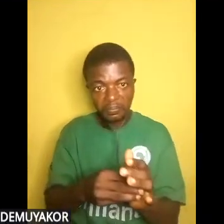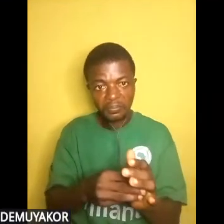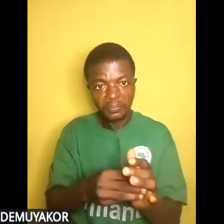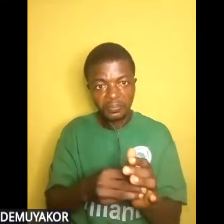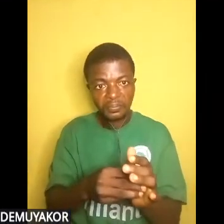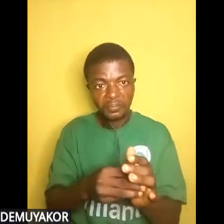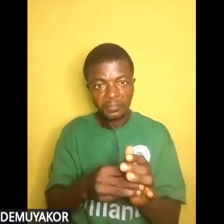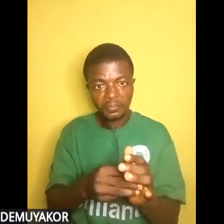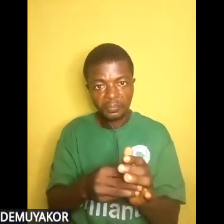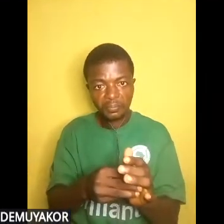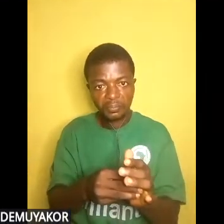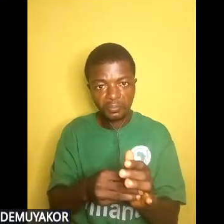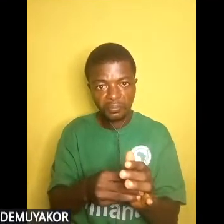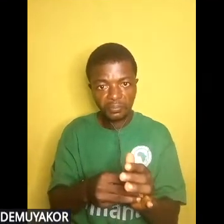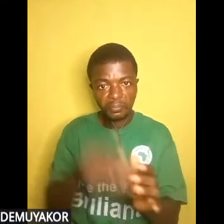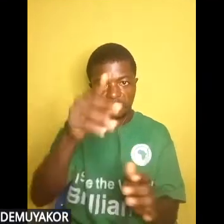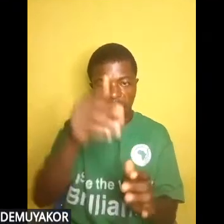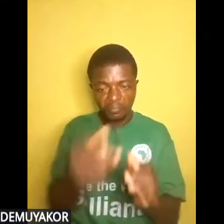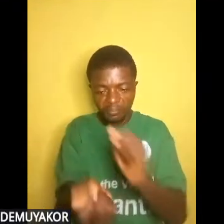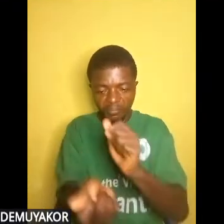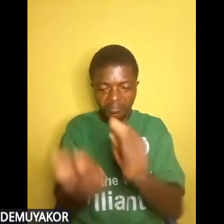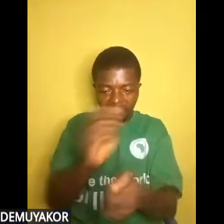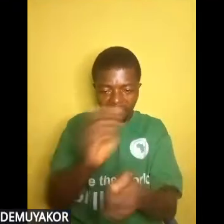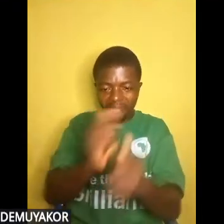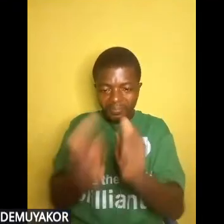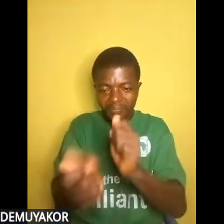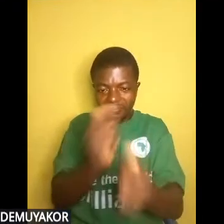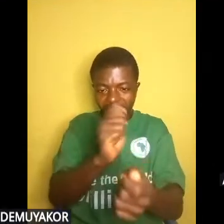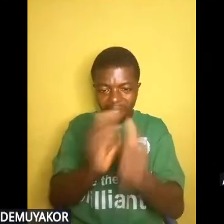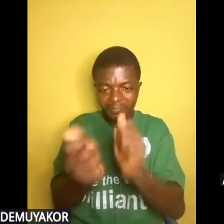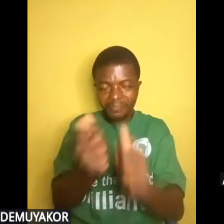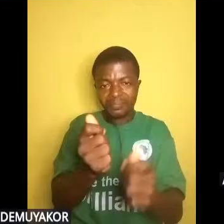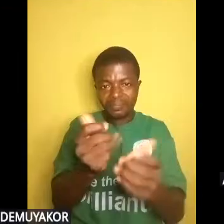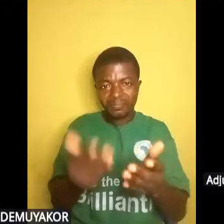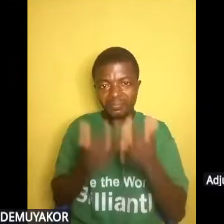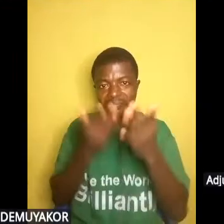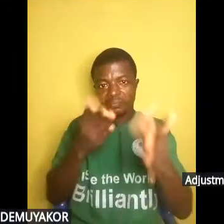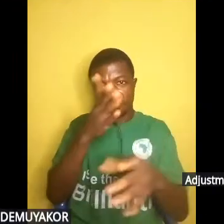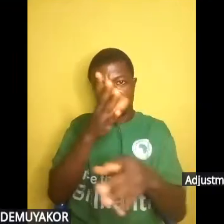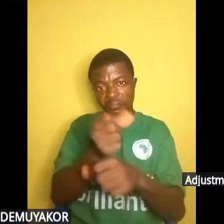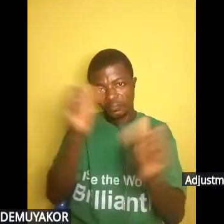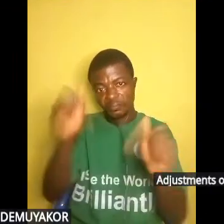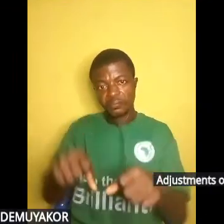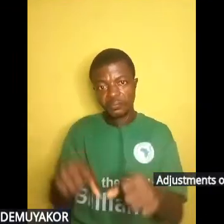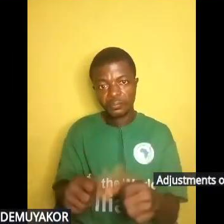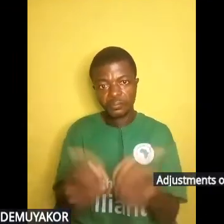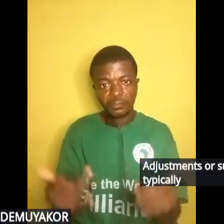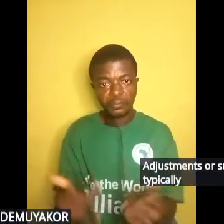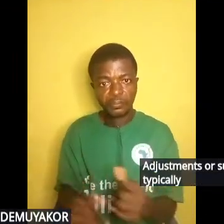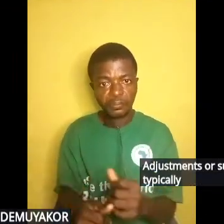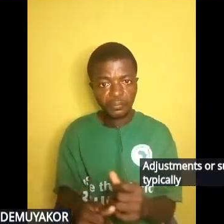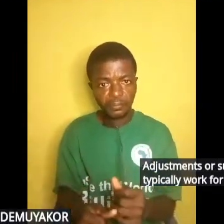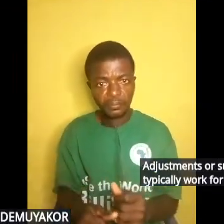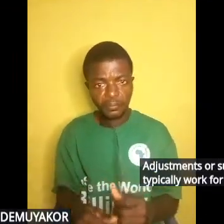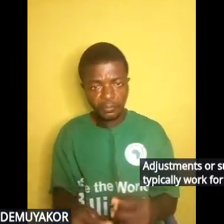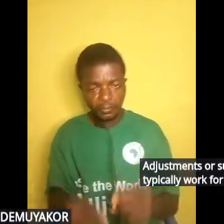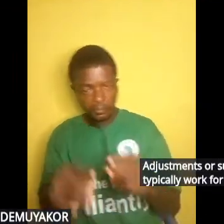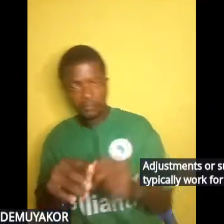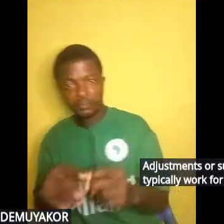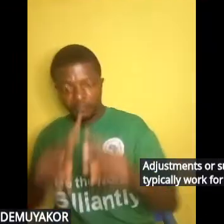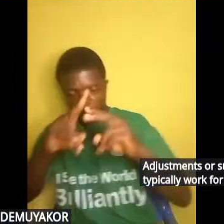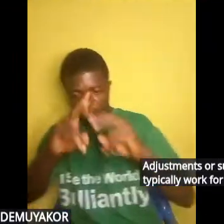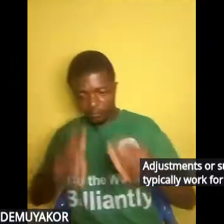adjustments or suggestions. If you research adjustments that typically work for someone with dyspraxia